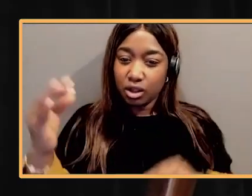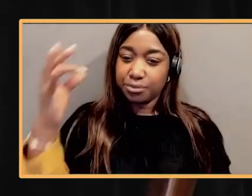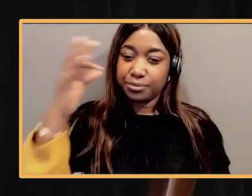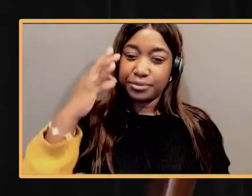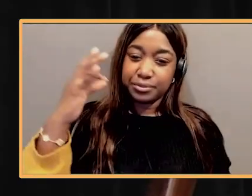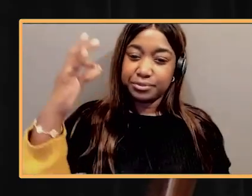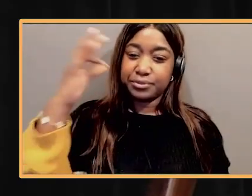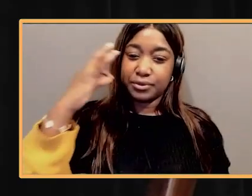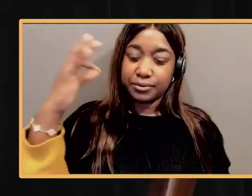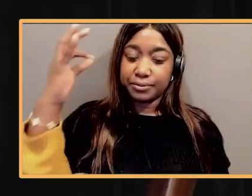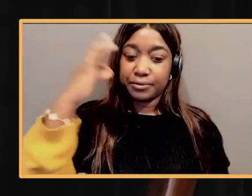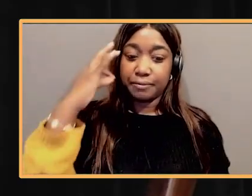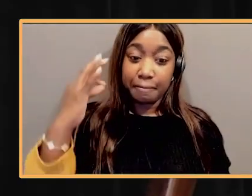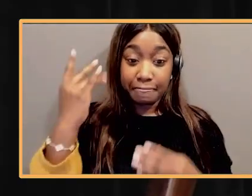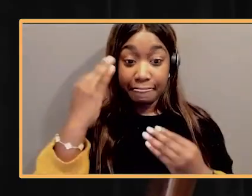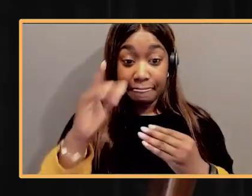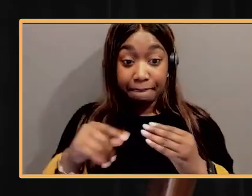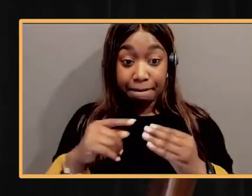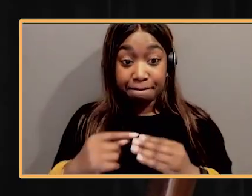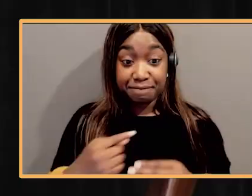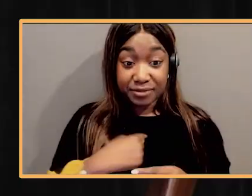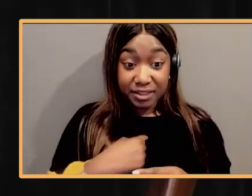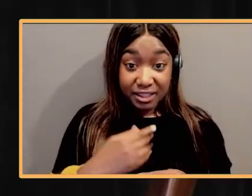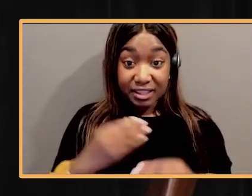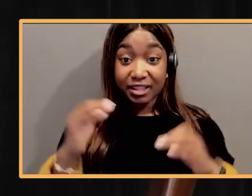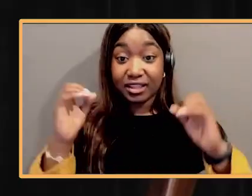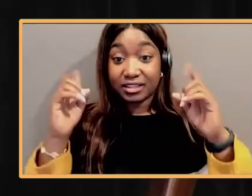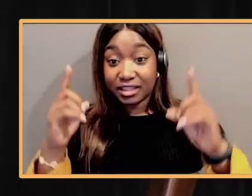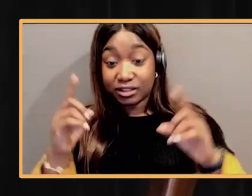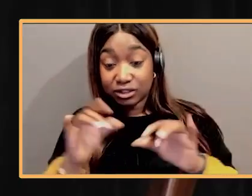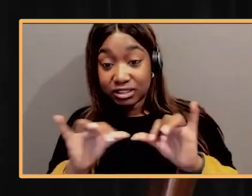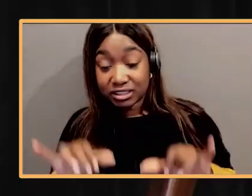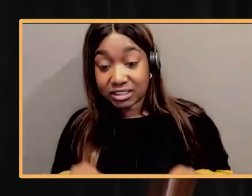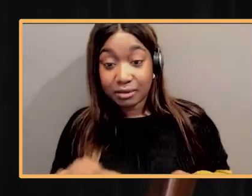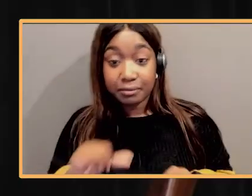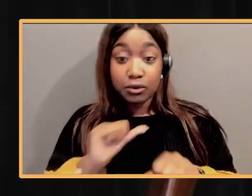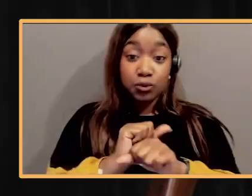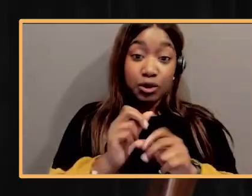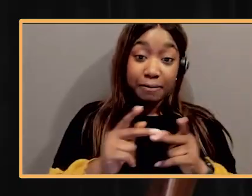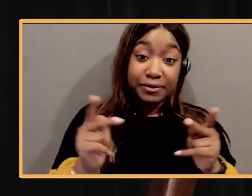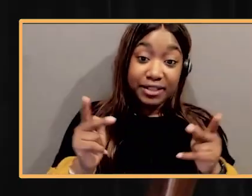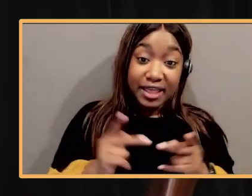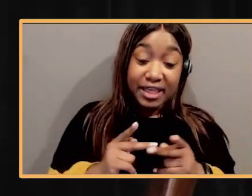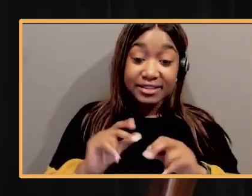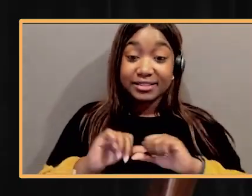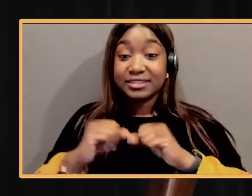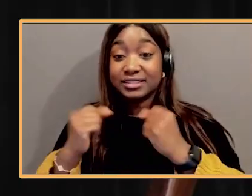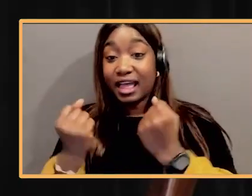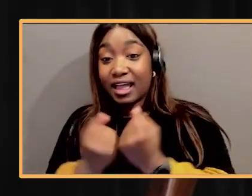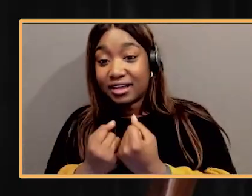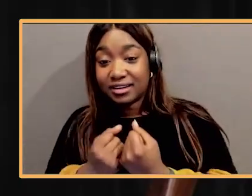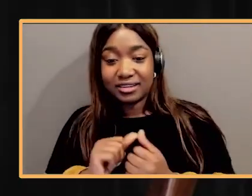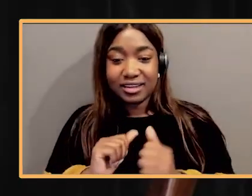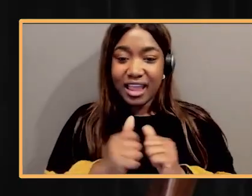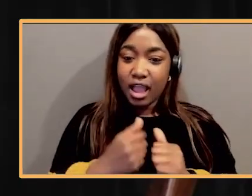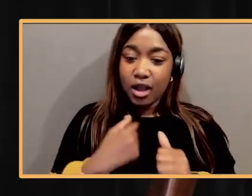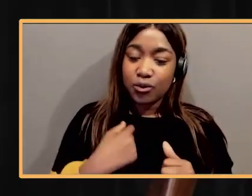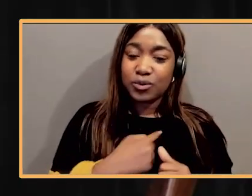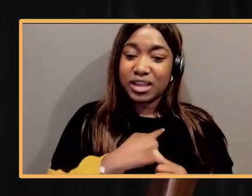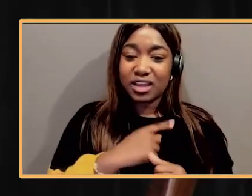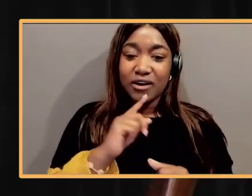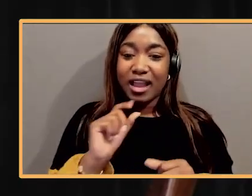I'm thinking of the education system, and then the workplace, and then society, and then the way we are